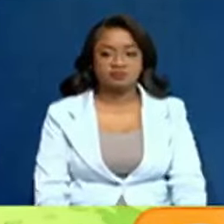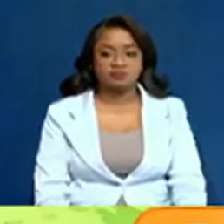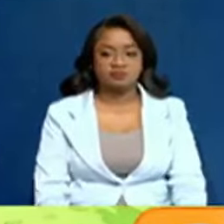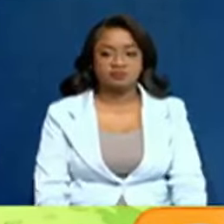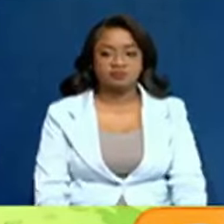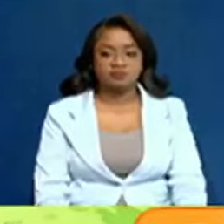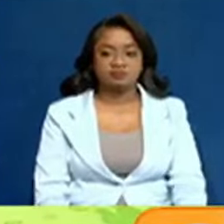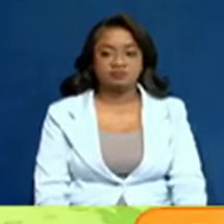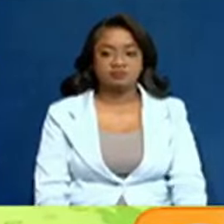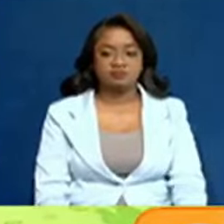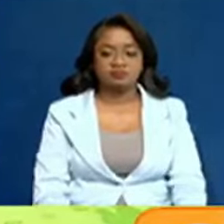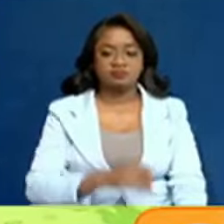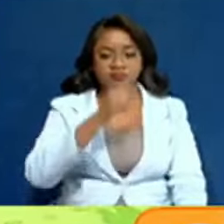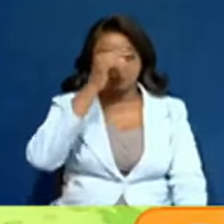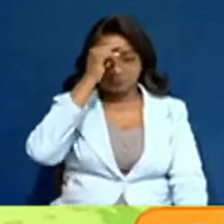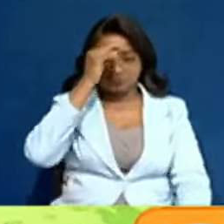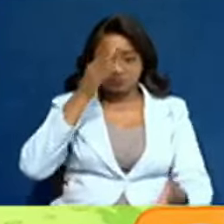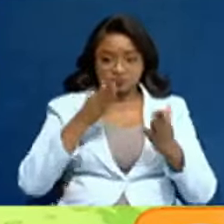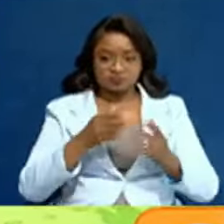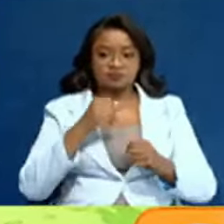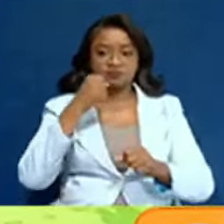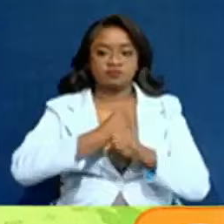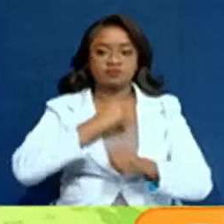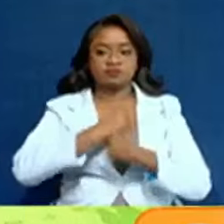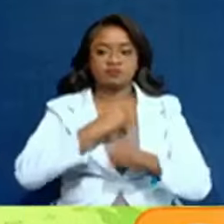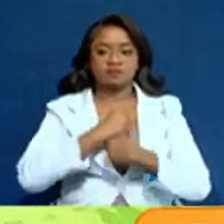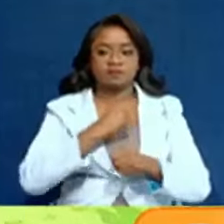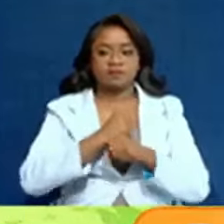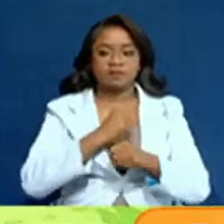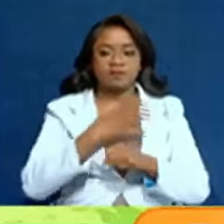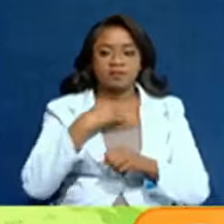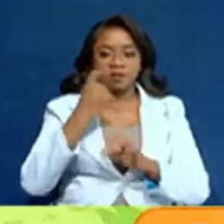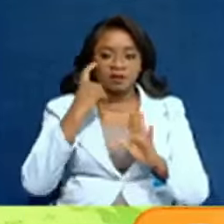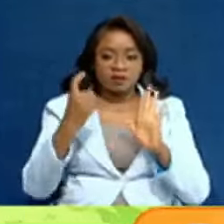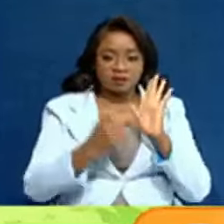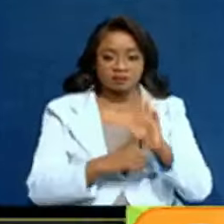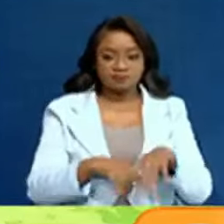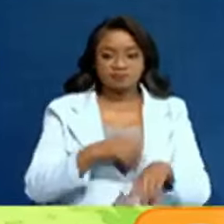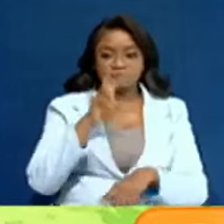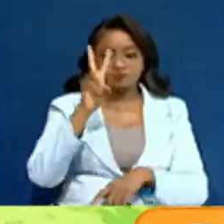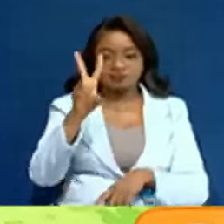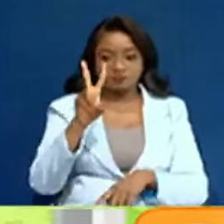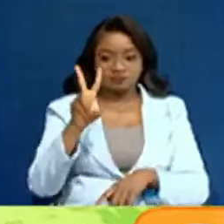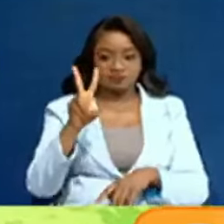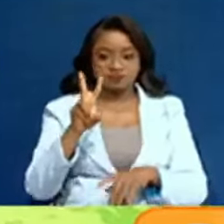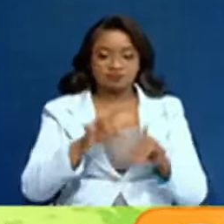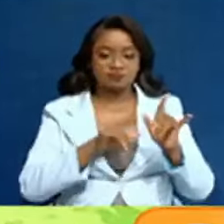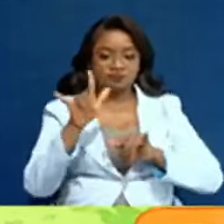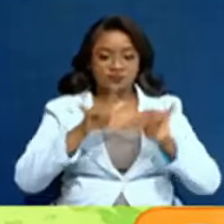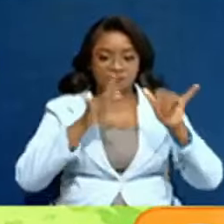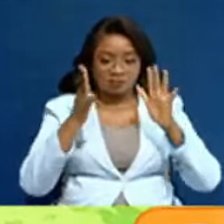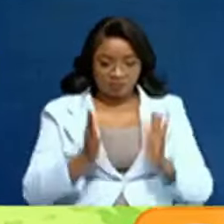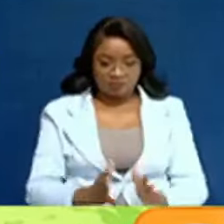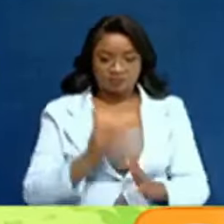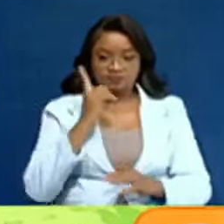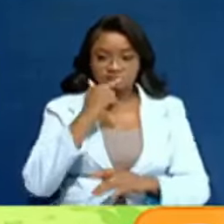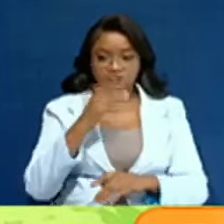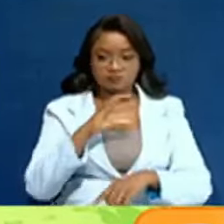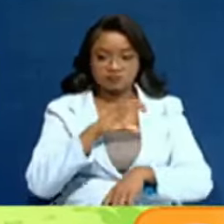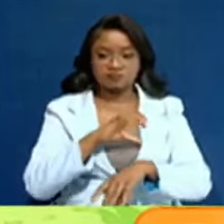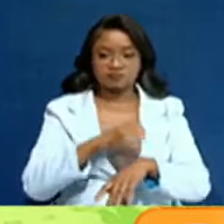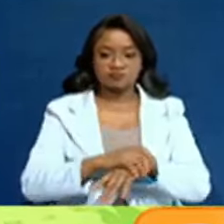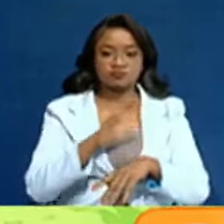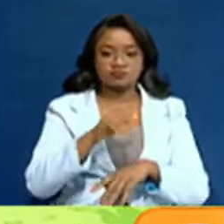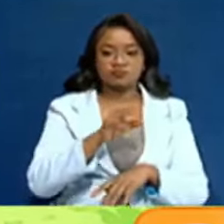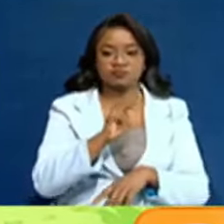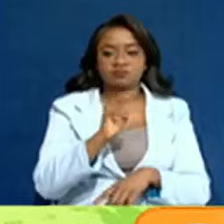Now, the government has intensified efforts to locate two foreign nationals abducted in Moyale, Marsabit County on Monday. Acting Inspector